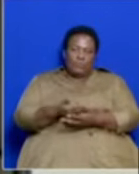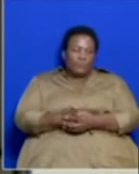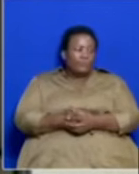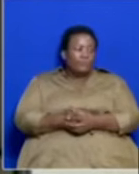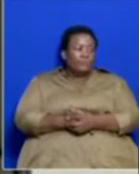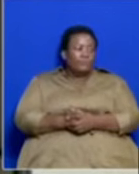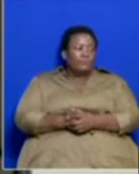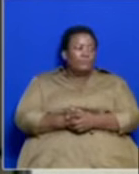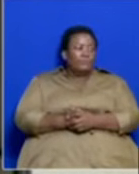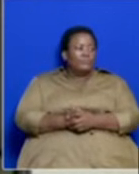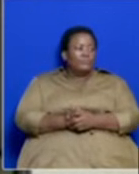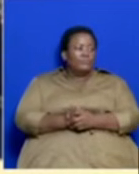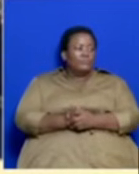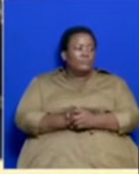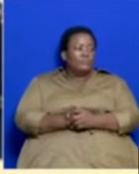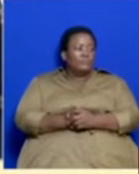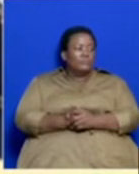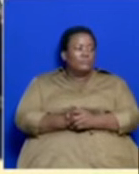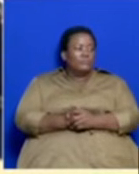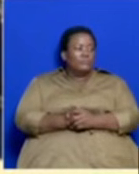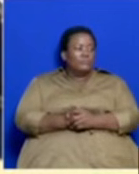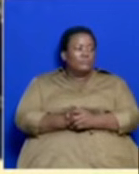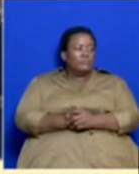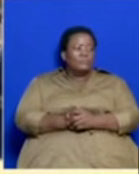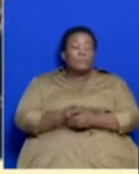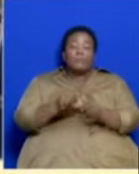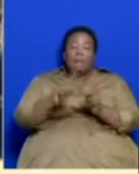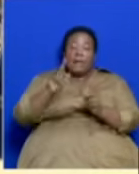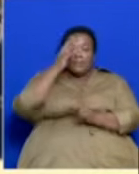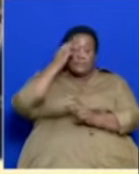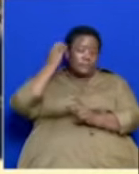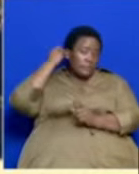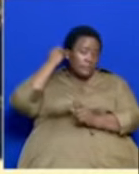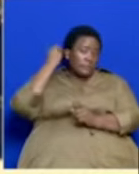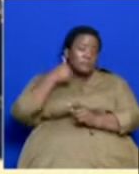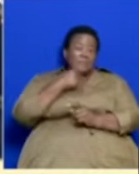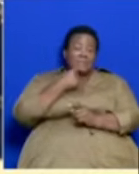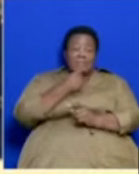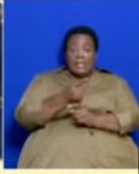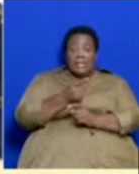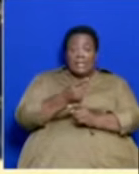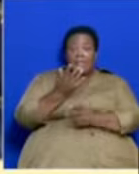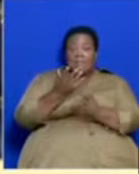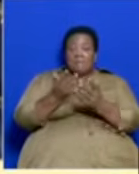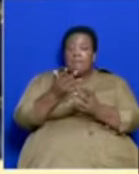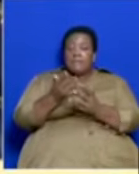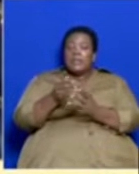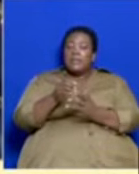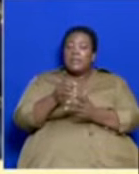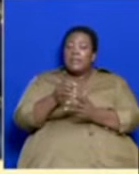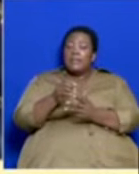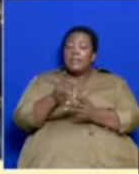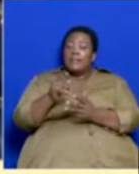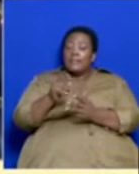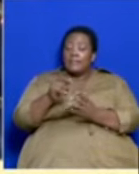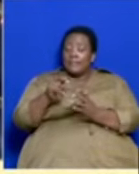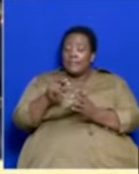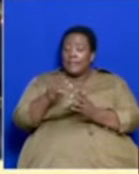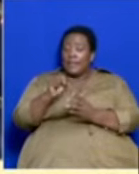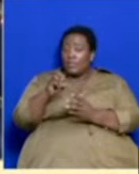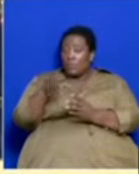I agree. But bear in mind that I say you may well be misreading that standard operating